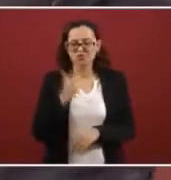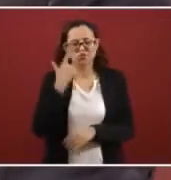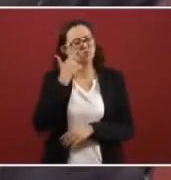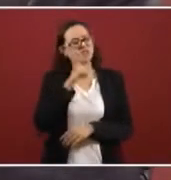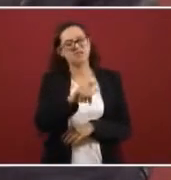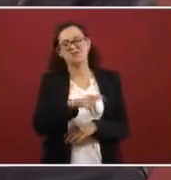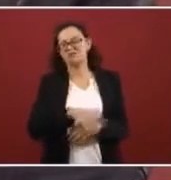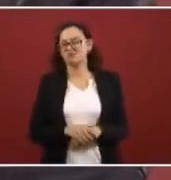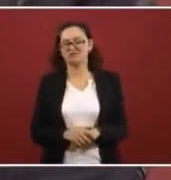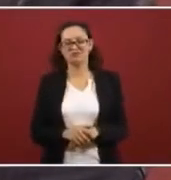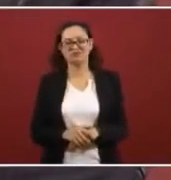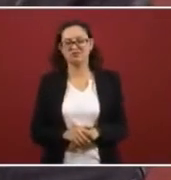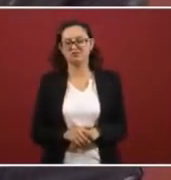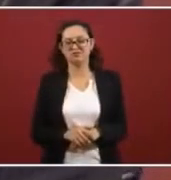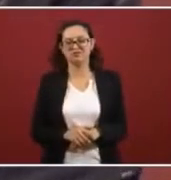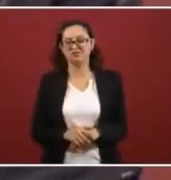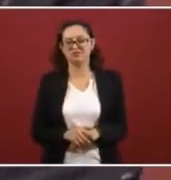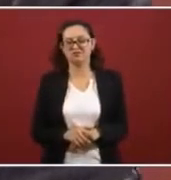It's not like other cases